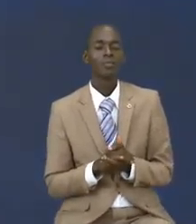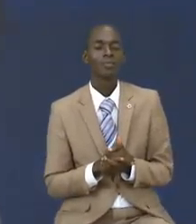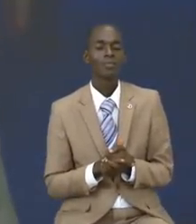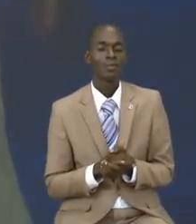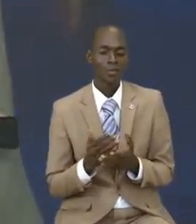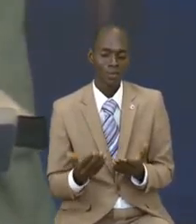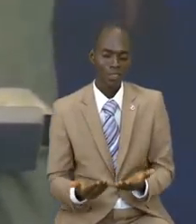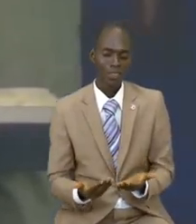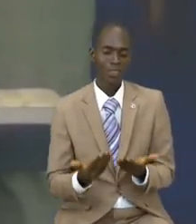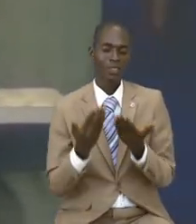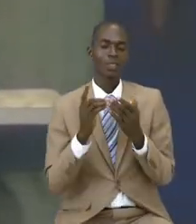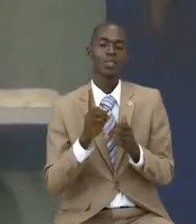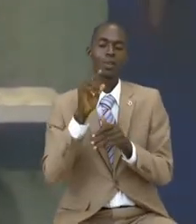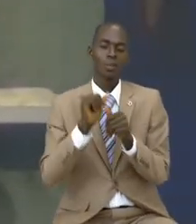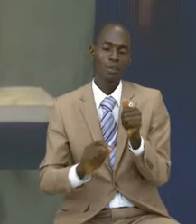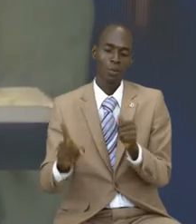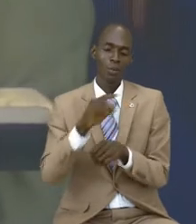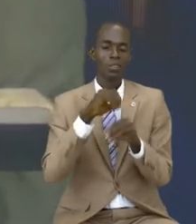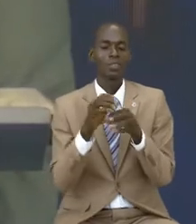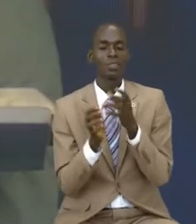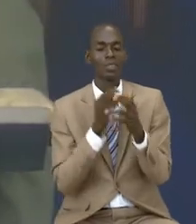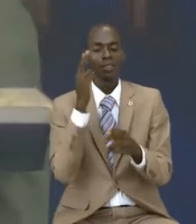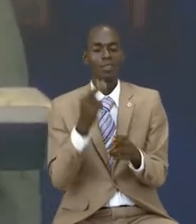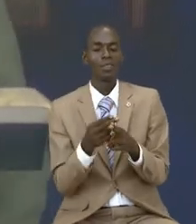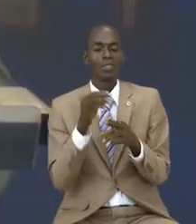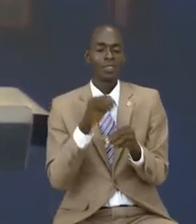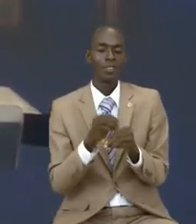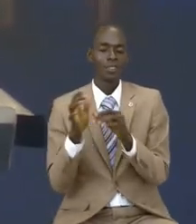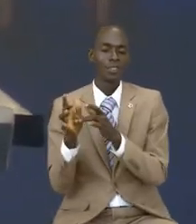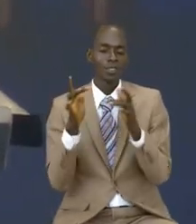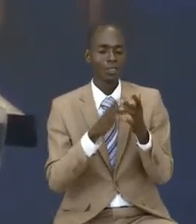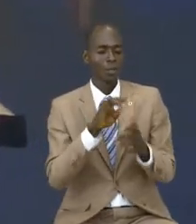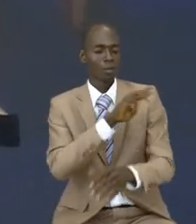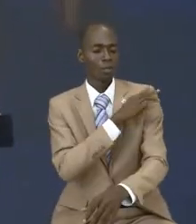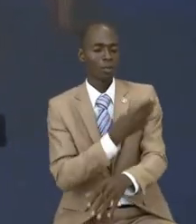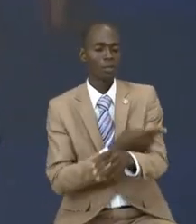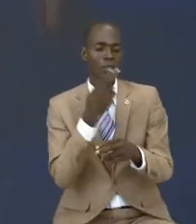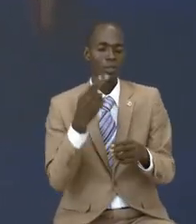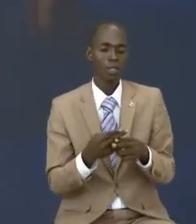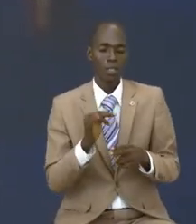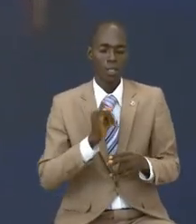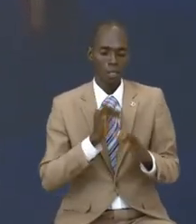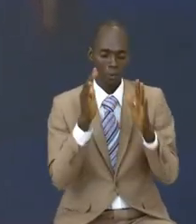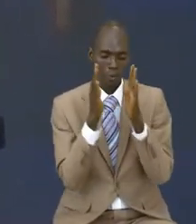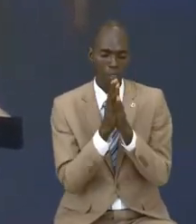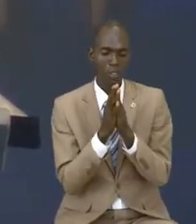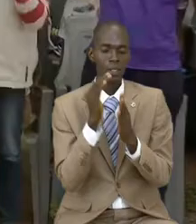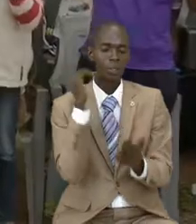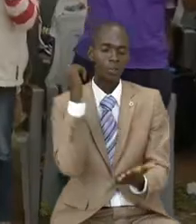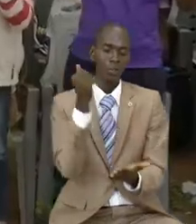up everyone. In Jesus' mighty name, I pray.